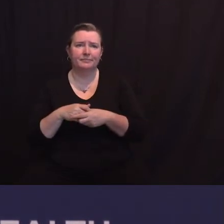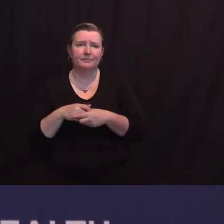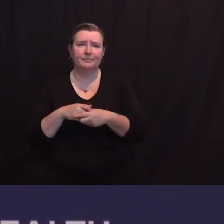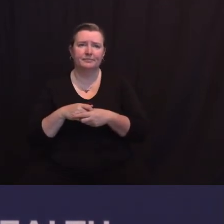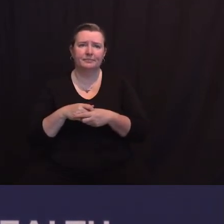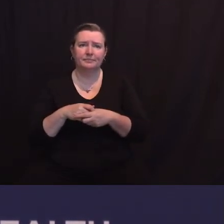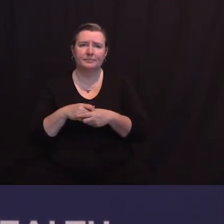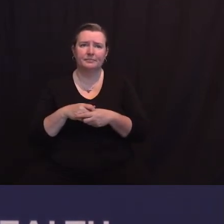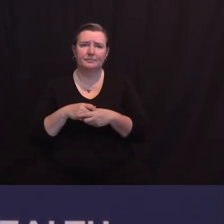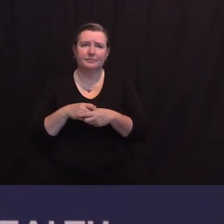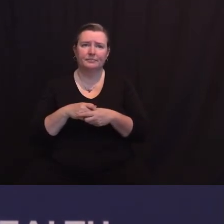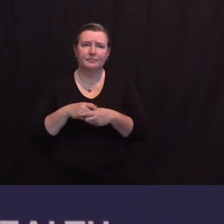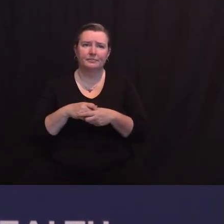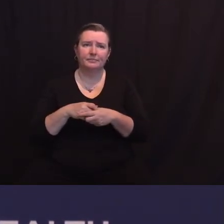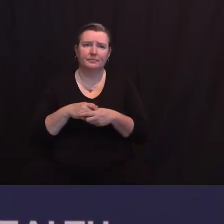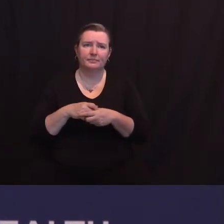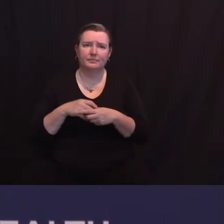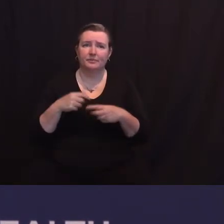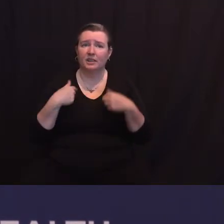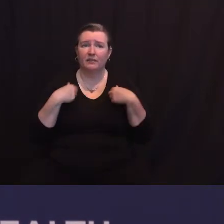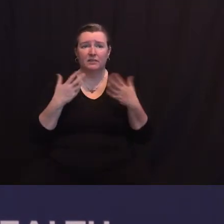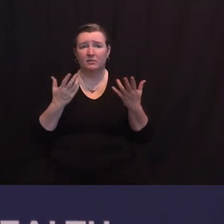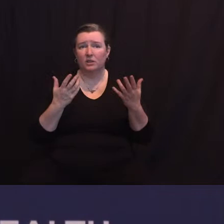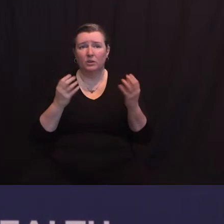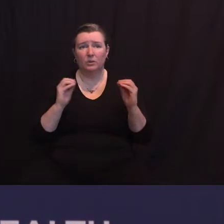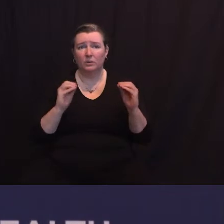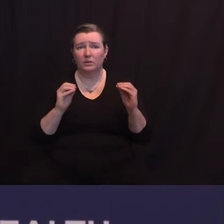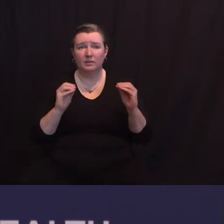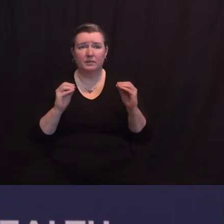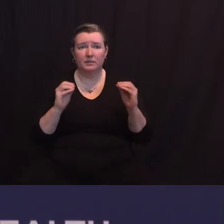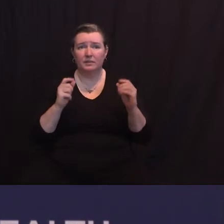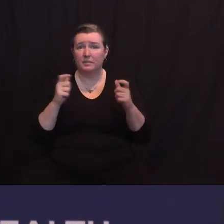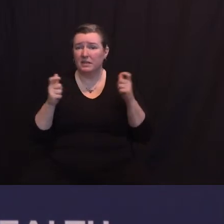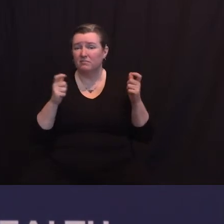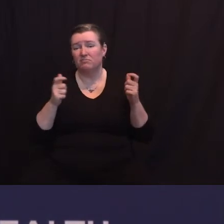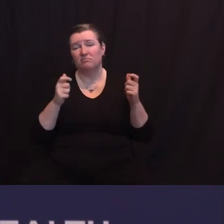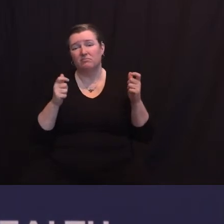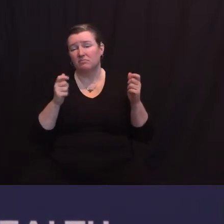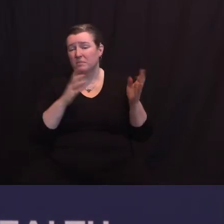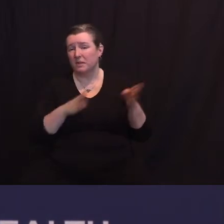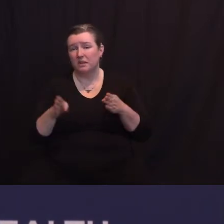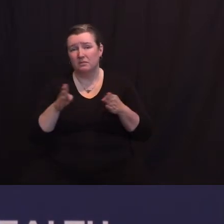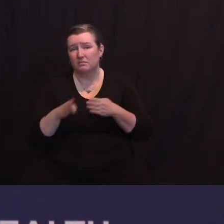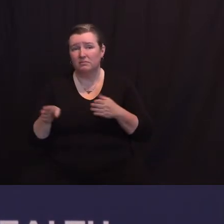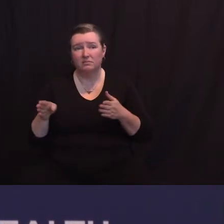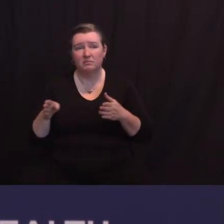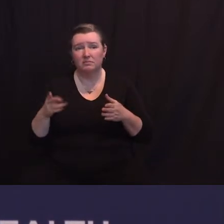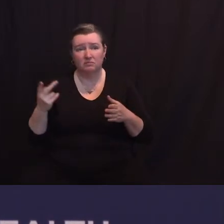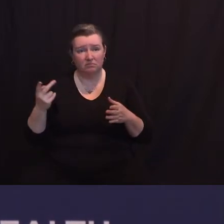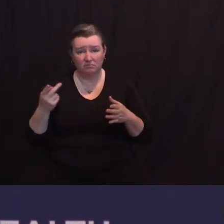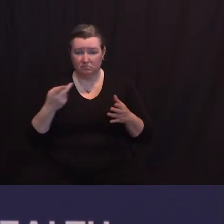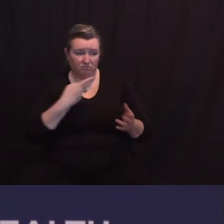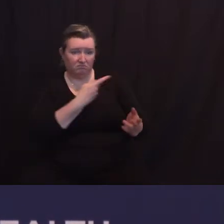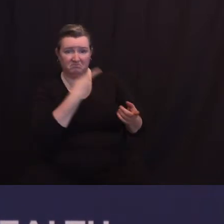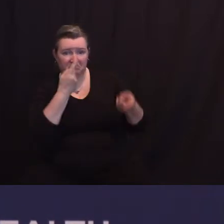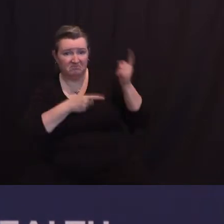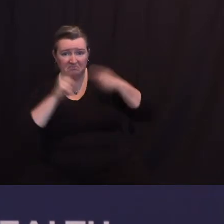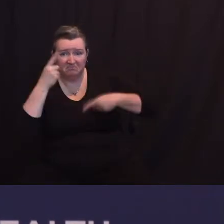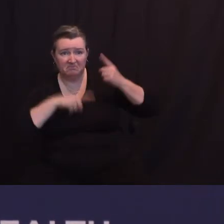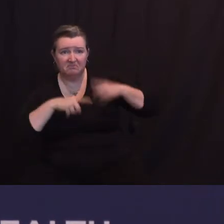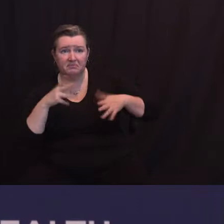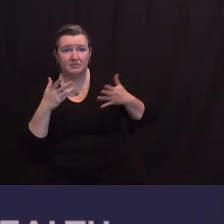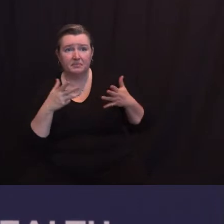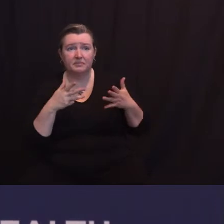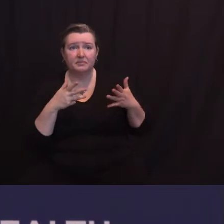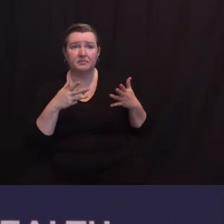having a sort of bigger master plan agreed upon, we've got, Paramount will correct me, we've got $200